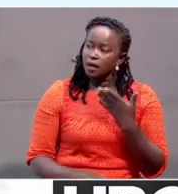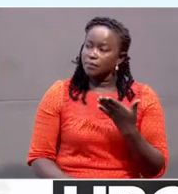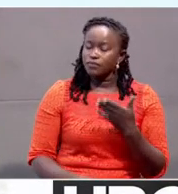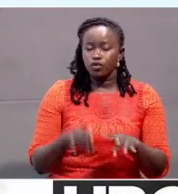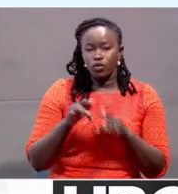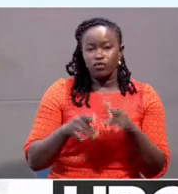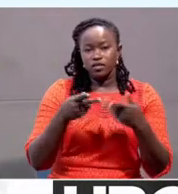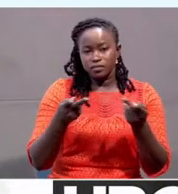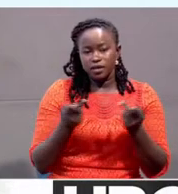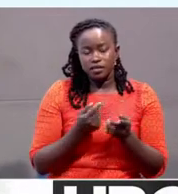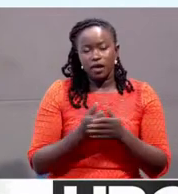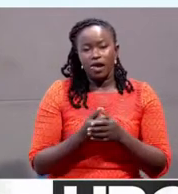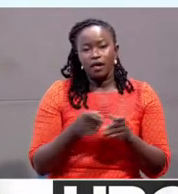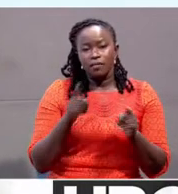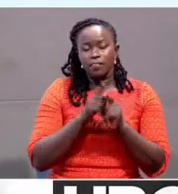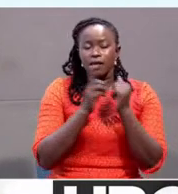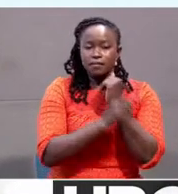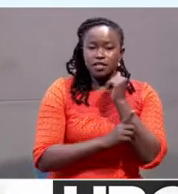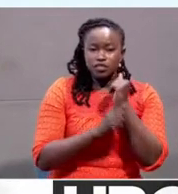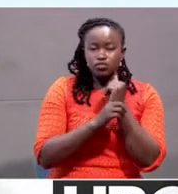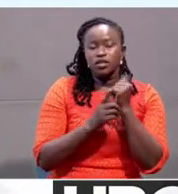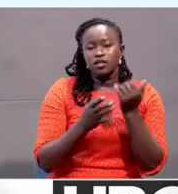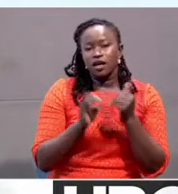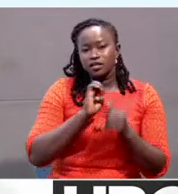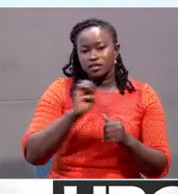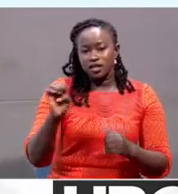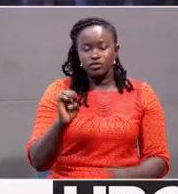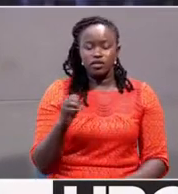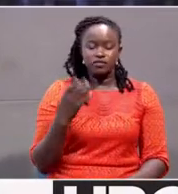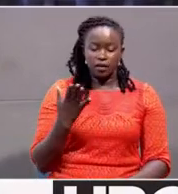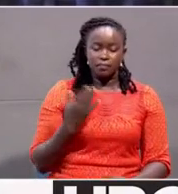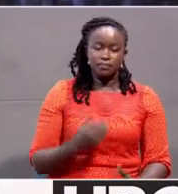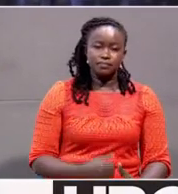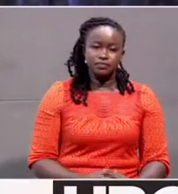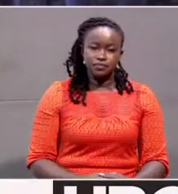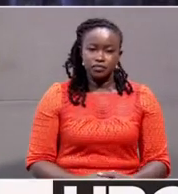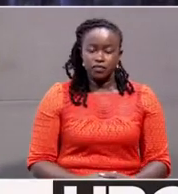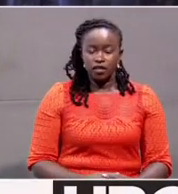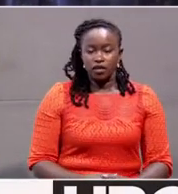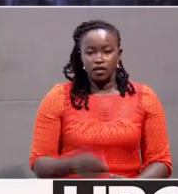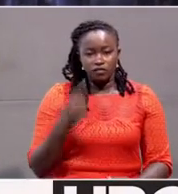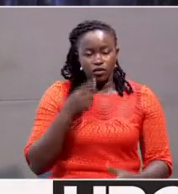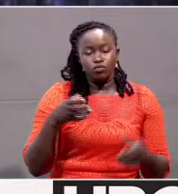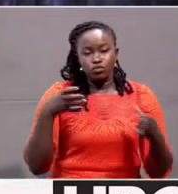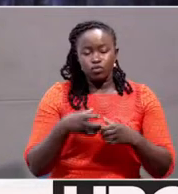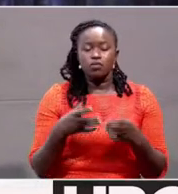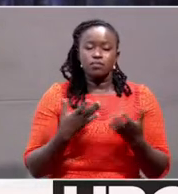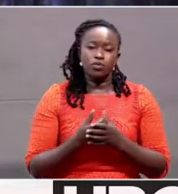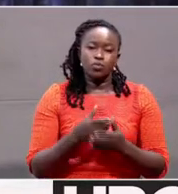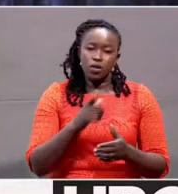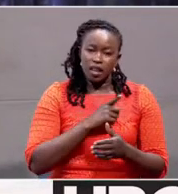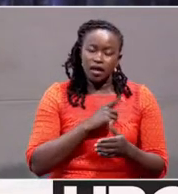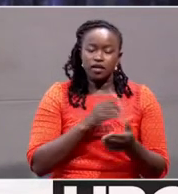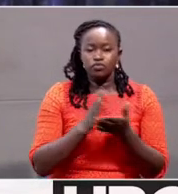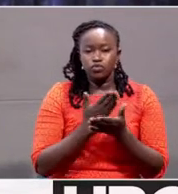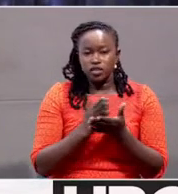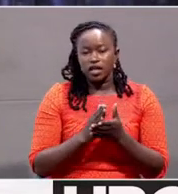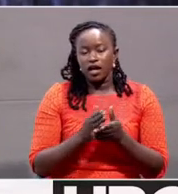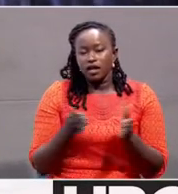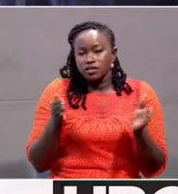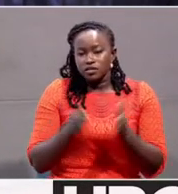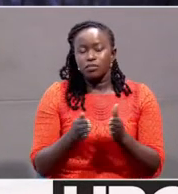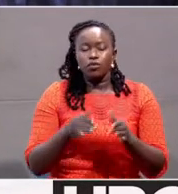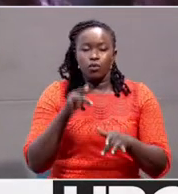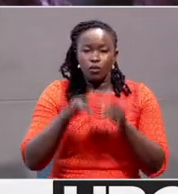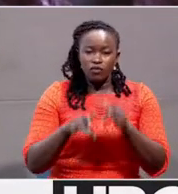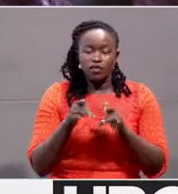now, the district executive, the speaker, they don't have an office. For those who are lucky to share the tiny office space, the district